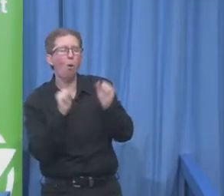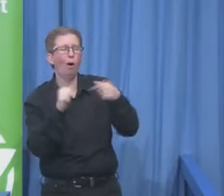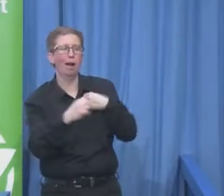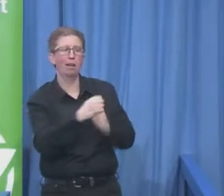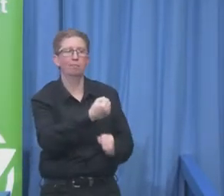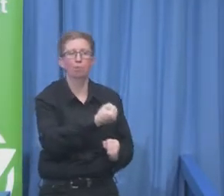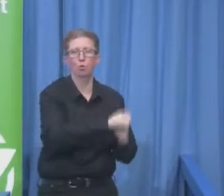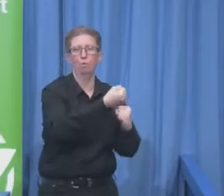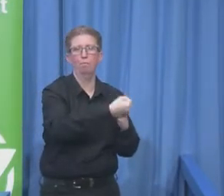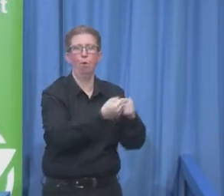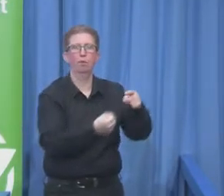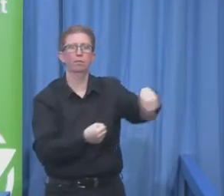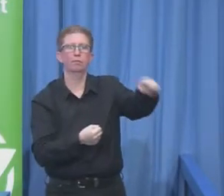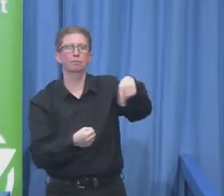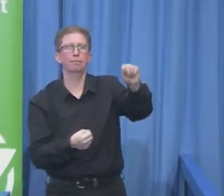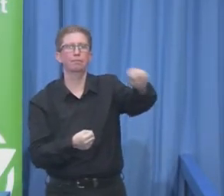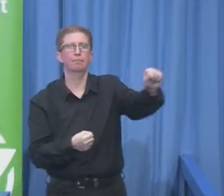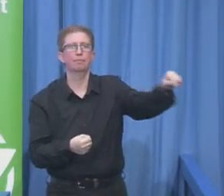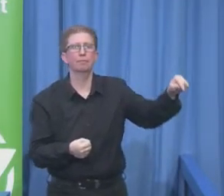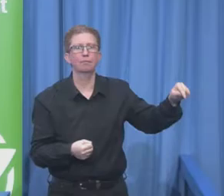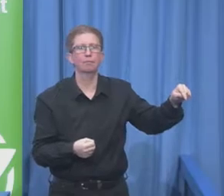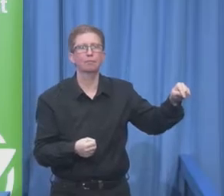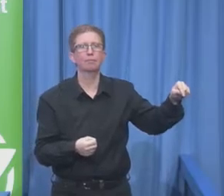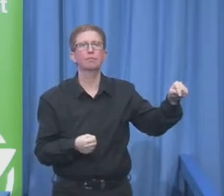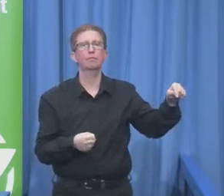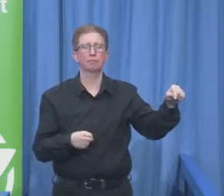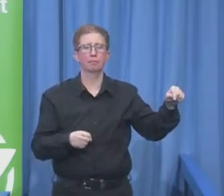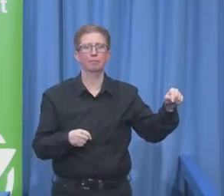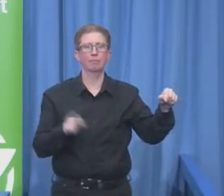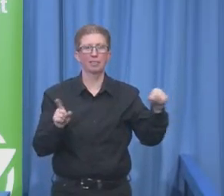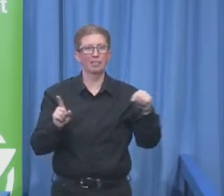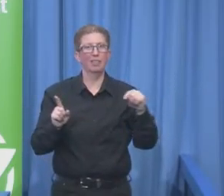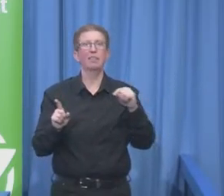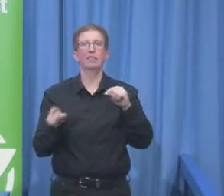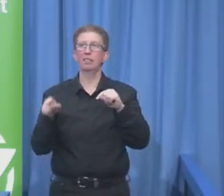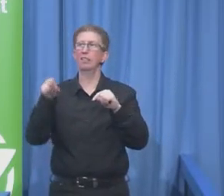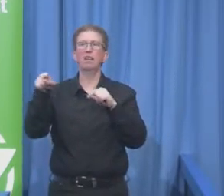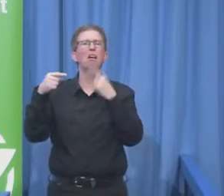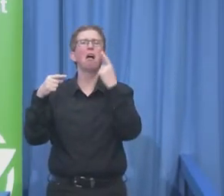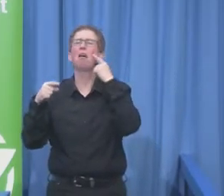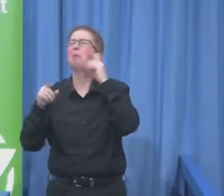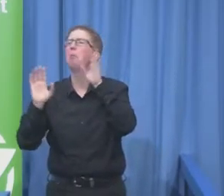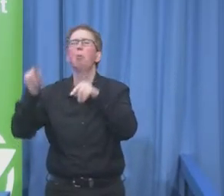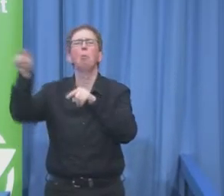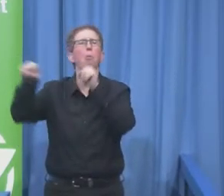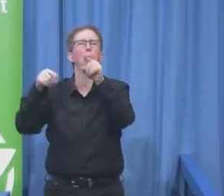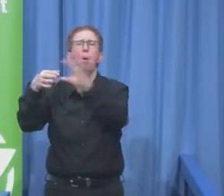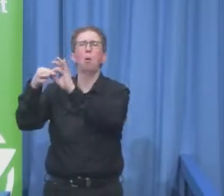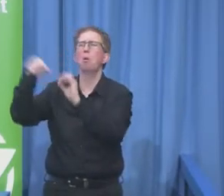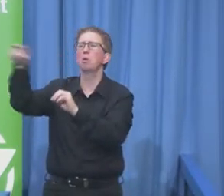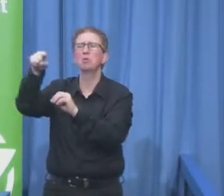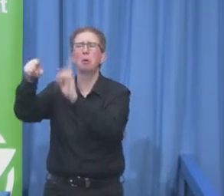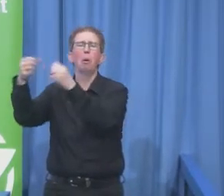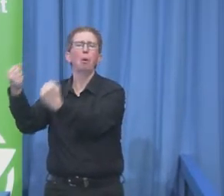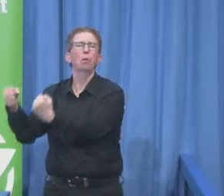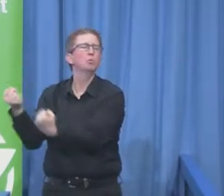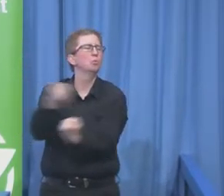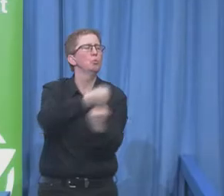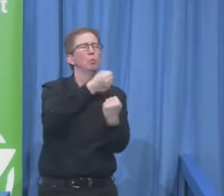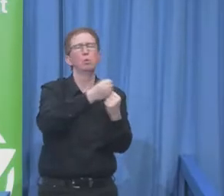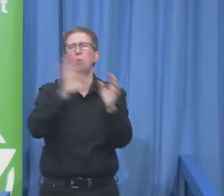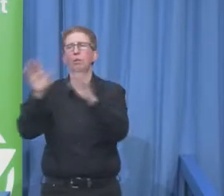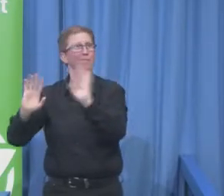to support them. The second model that we have is the train and hire model, which is more sponsored